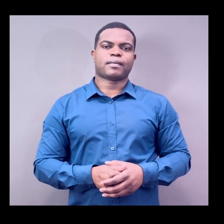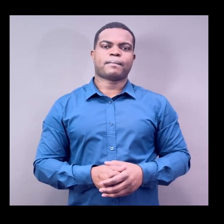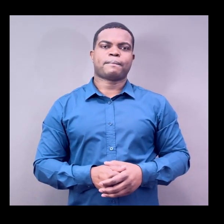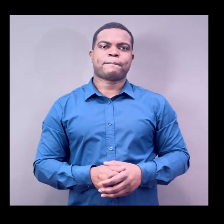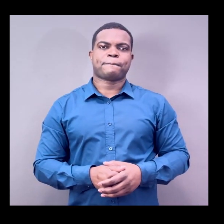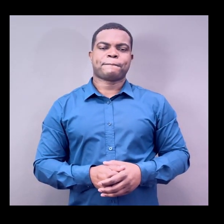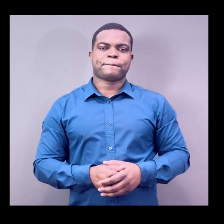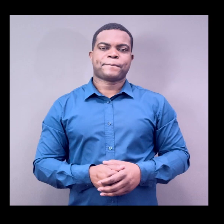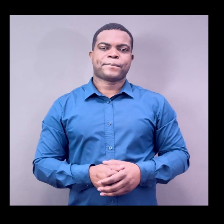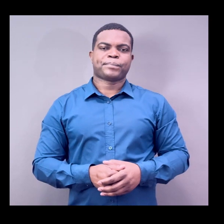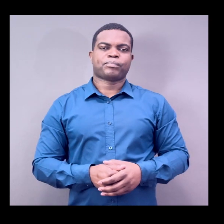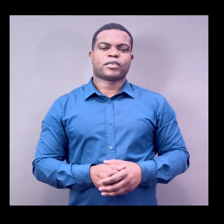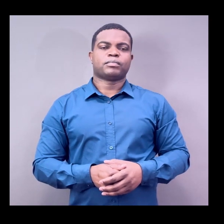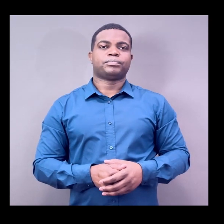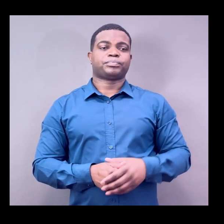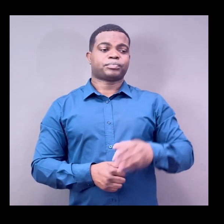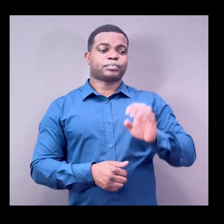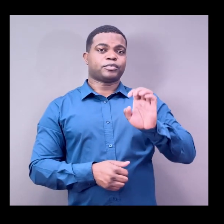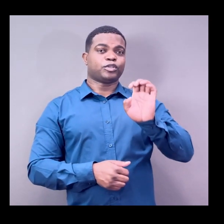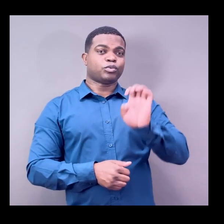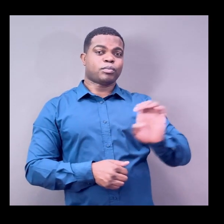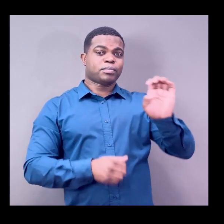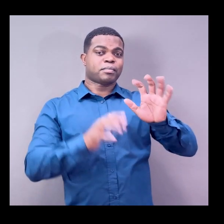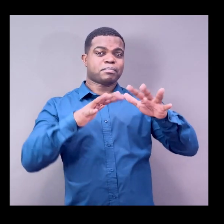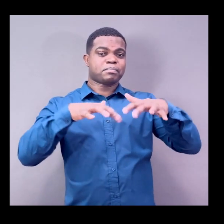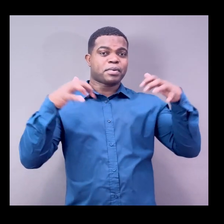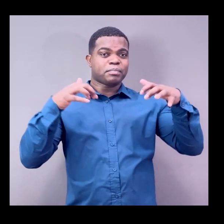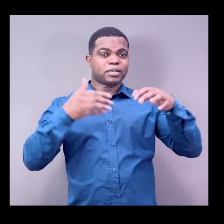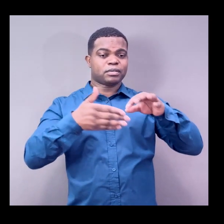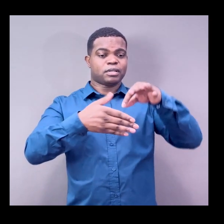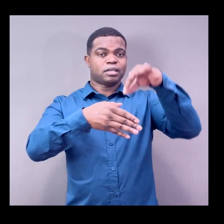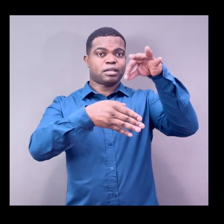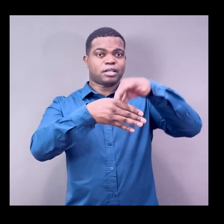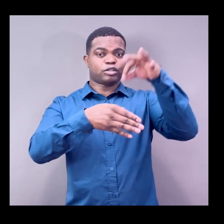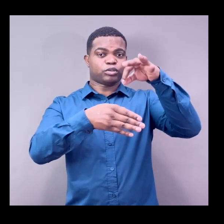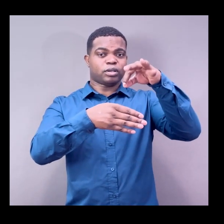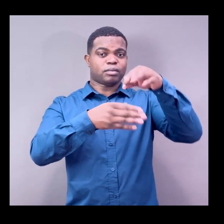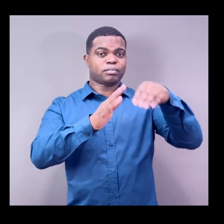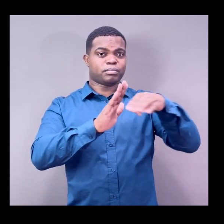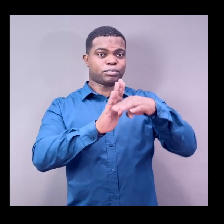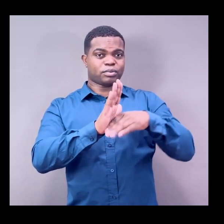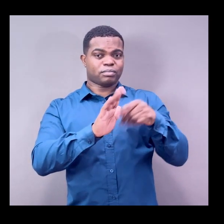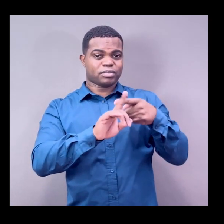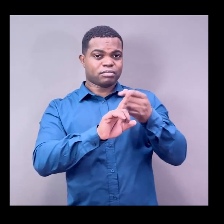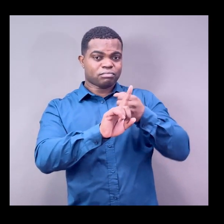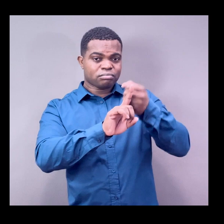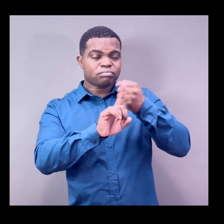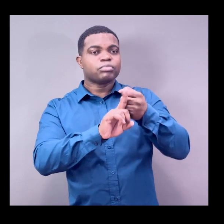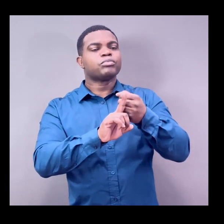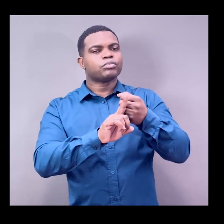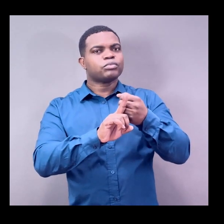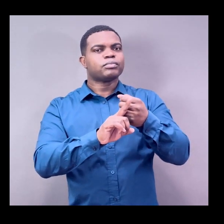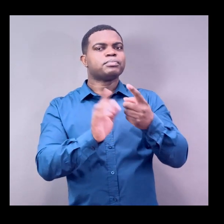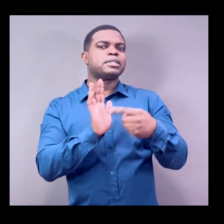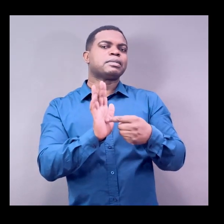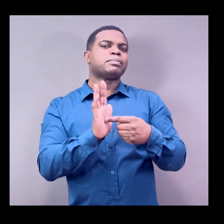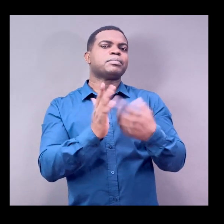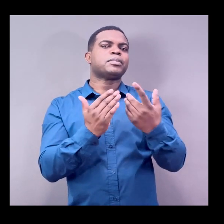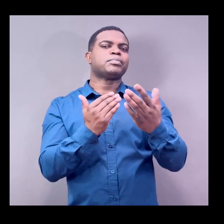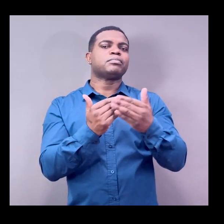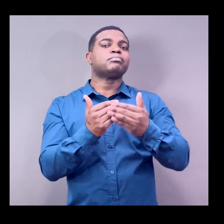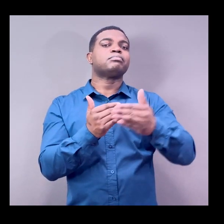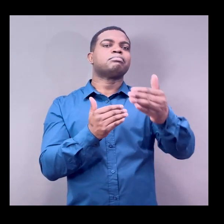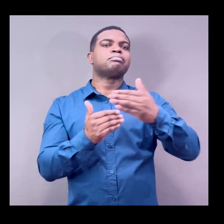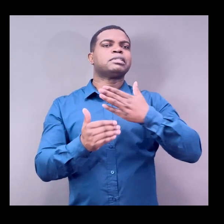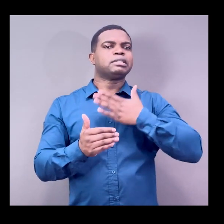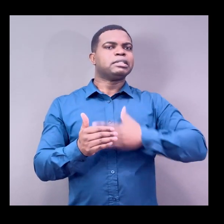need a campaign skills because of the European Parliament election campaign program, the campaign you'll be carrying out, you